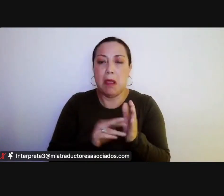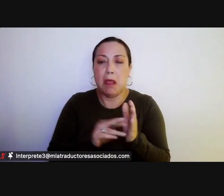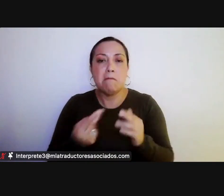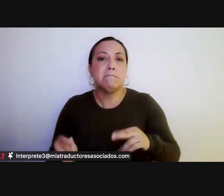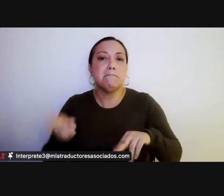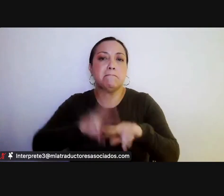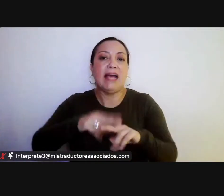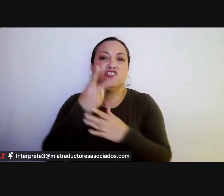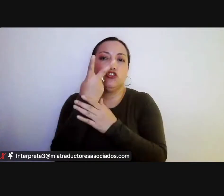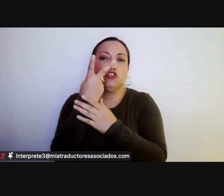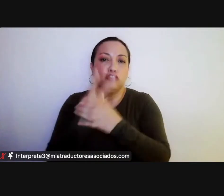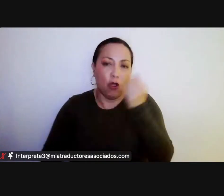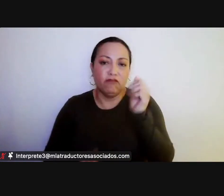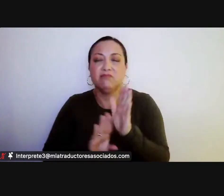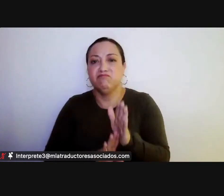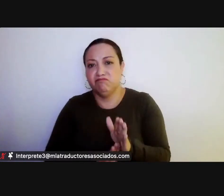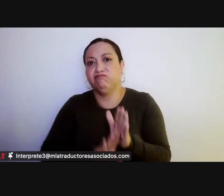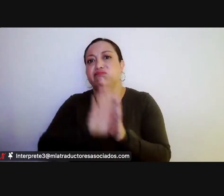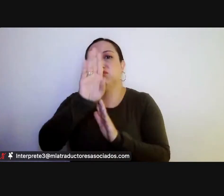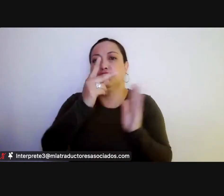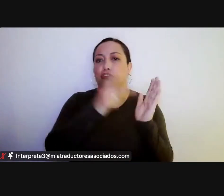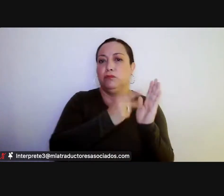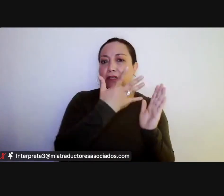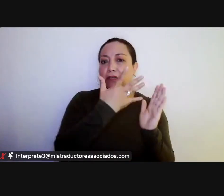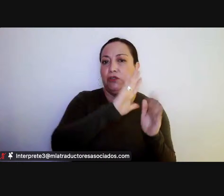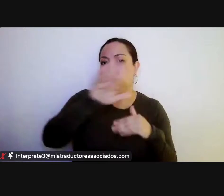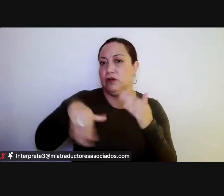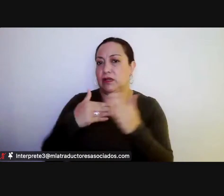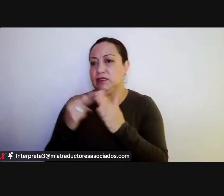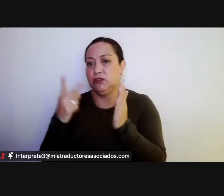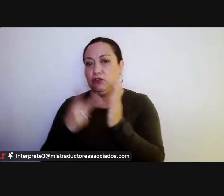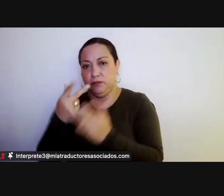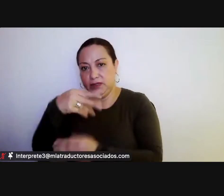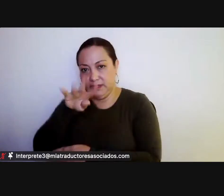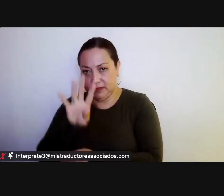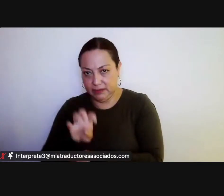that we recorded for the period